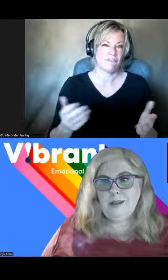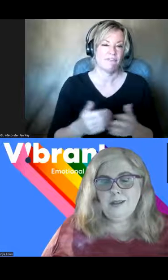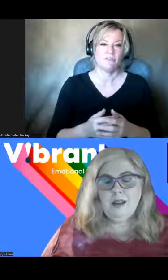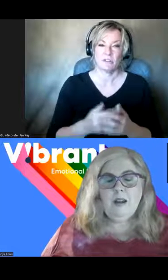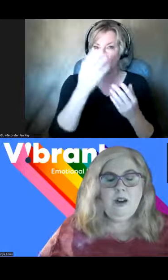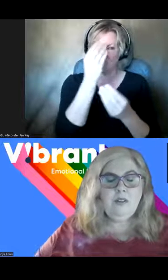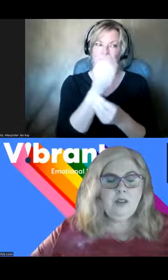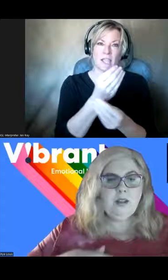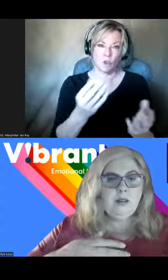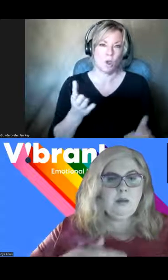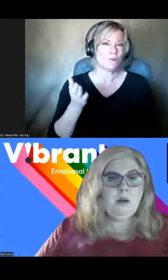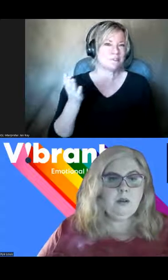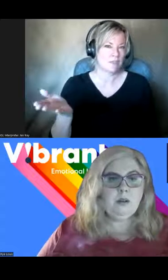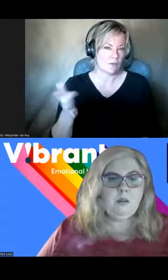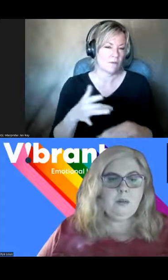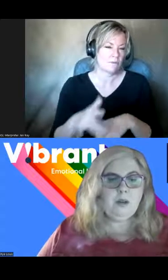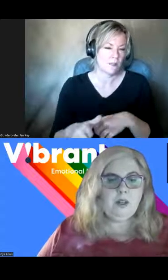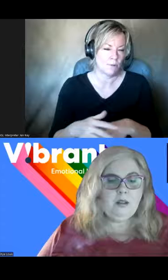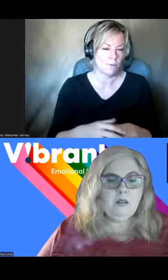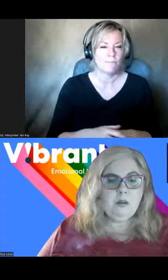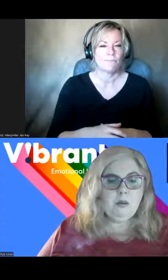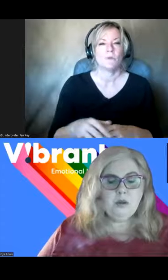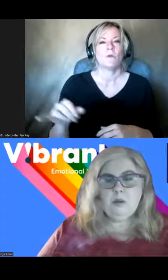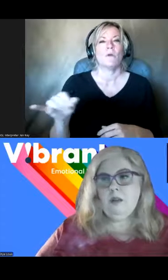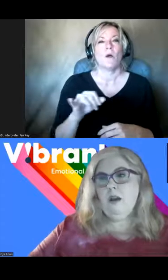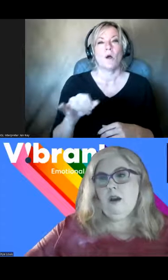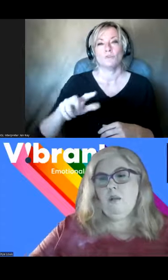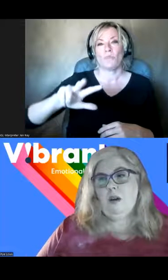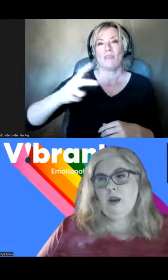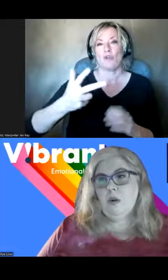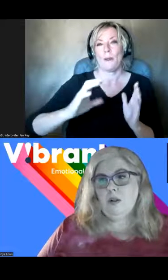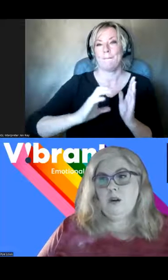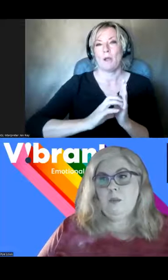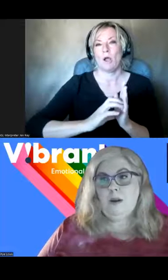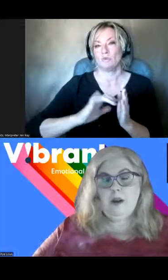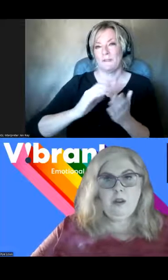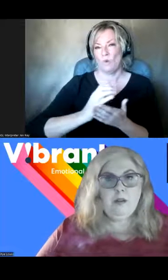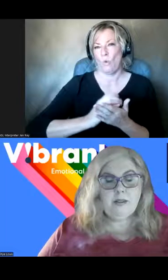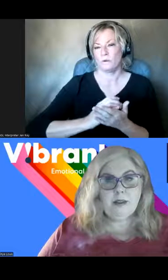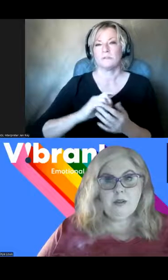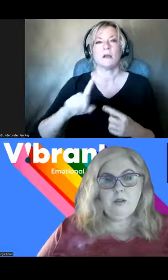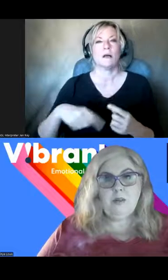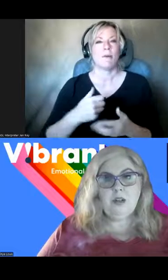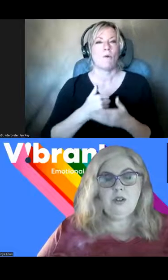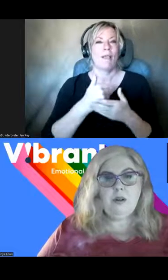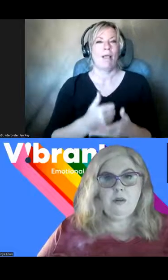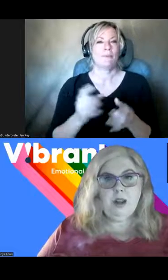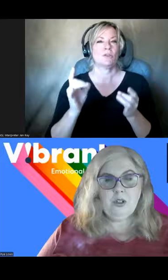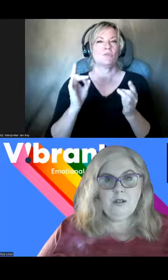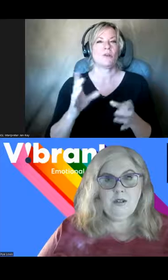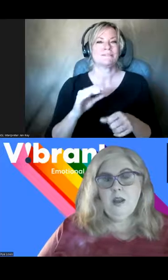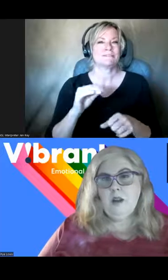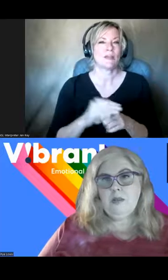that exists. A lot of the things that we also put in the third module of that course are about helping crisis counselors to manage their